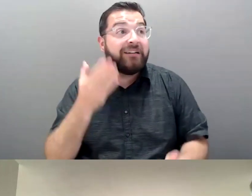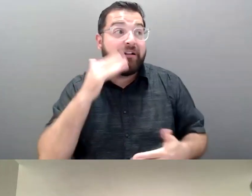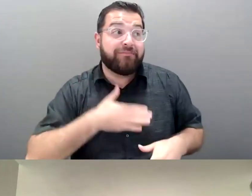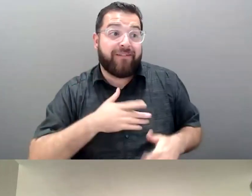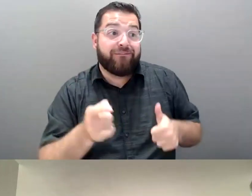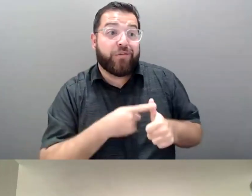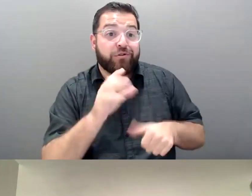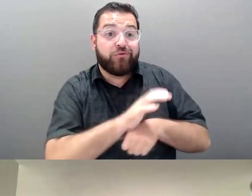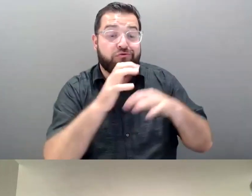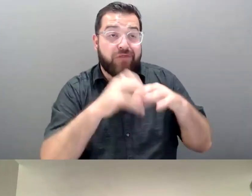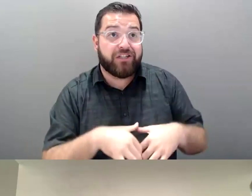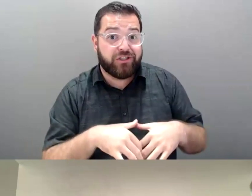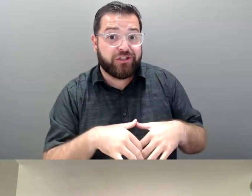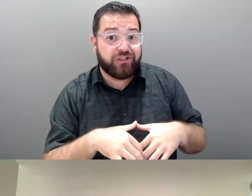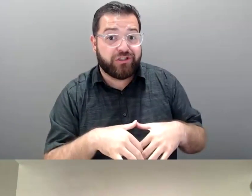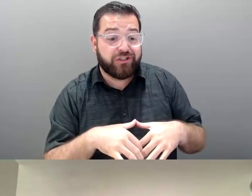I've had